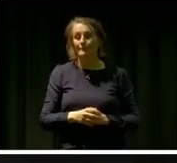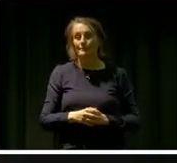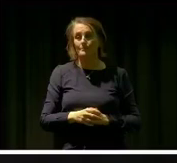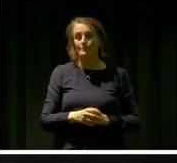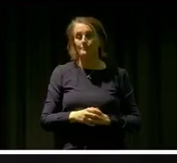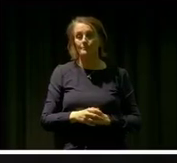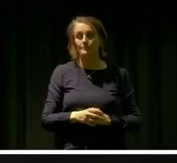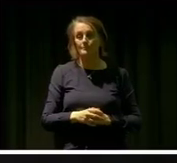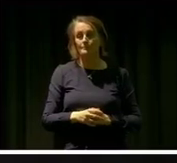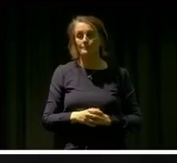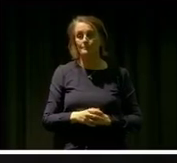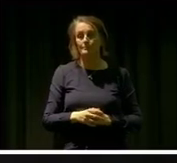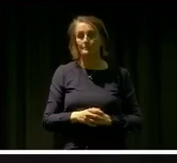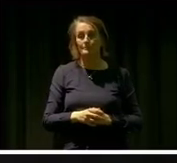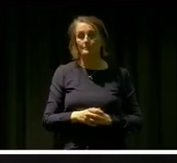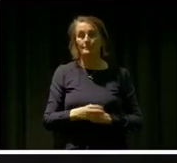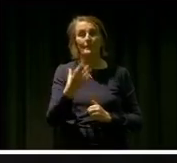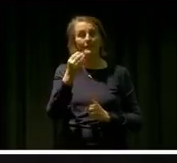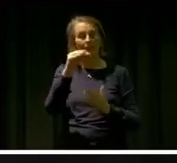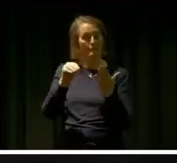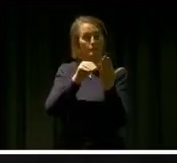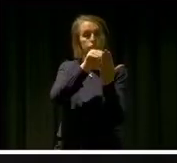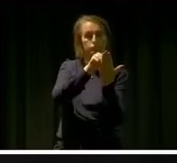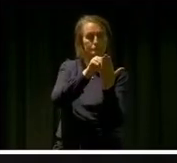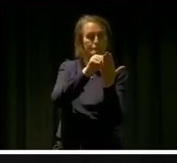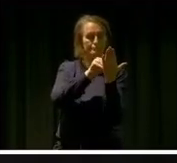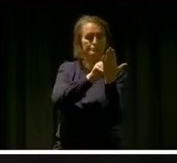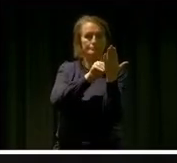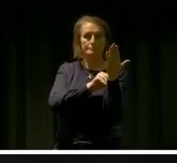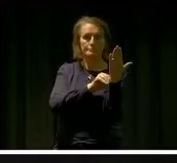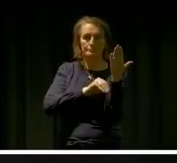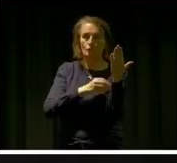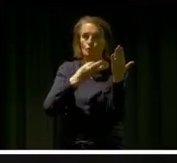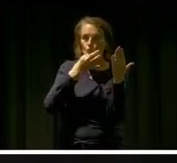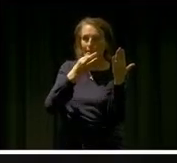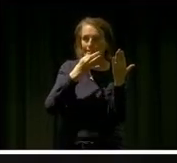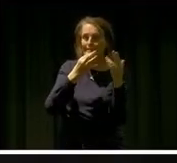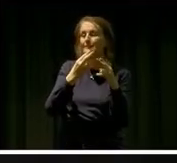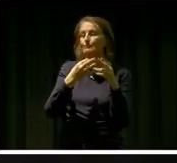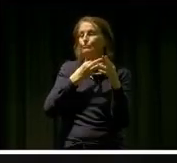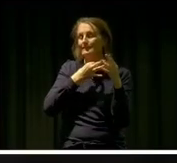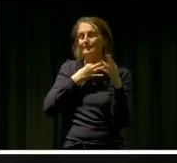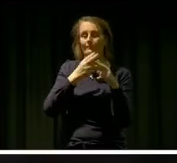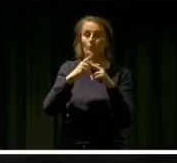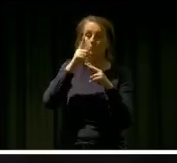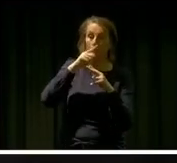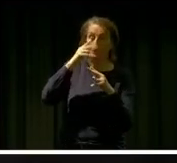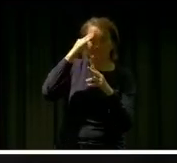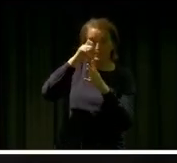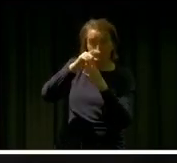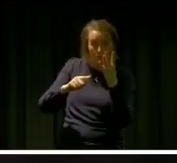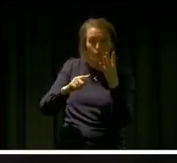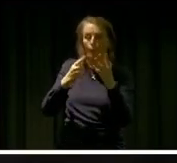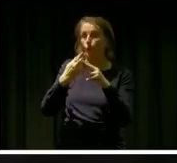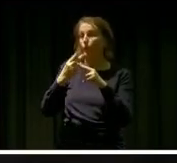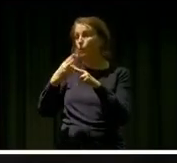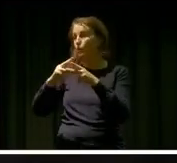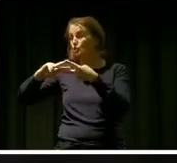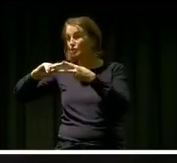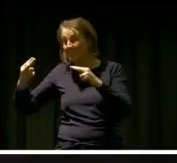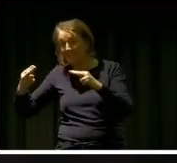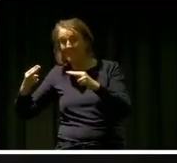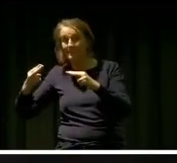and considerations for each genetic disorder, common intellectual disability presentations, and what doctors can look out for. So it